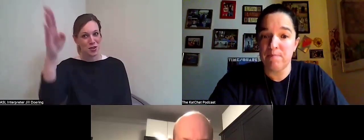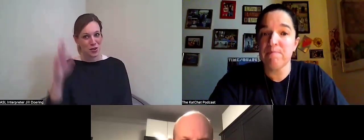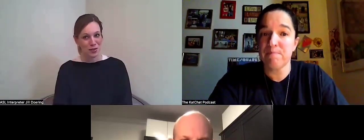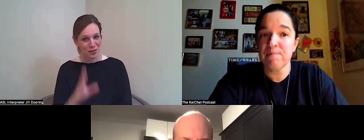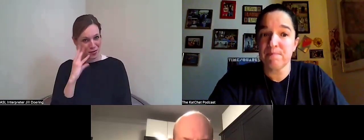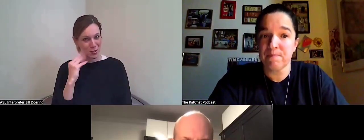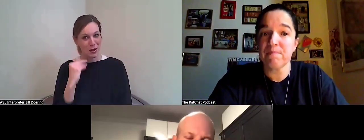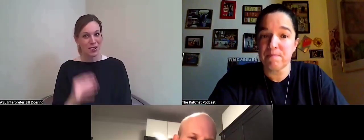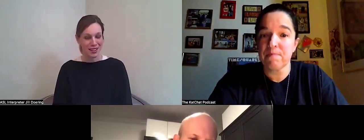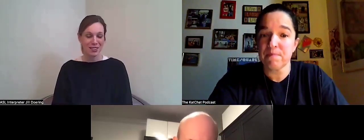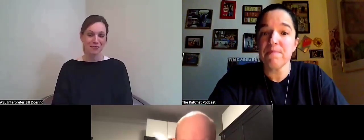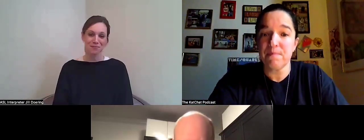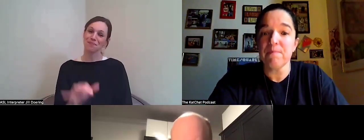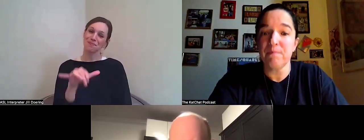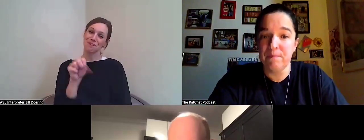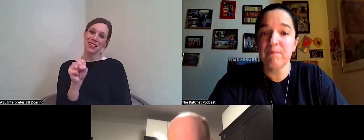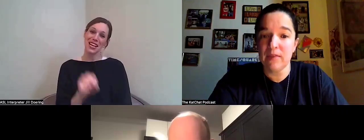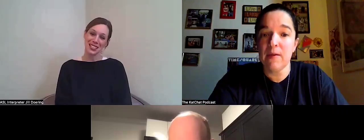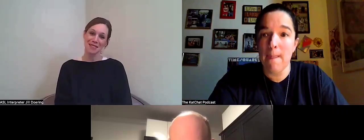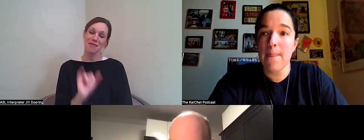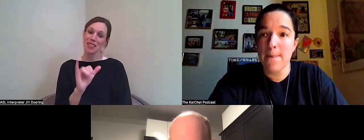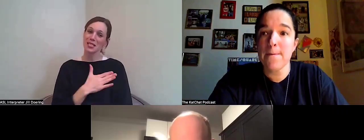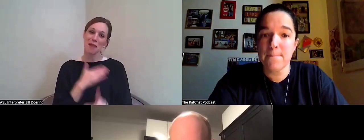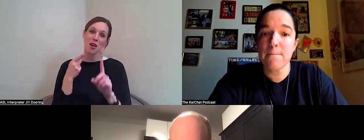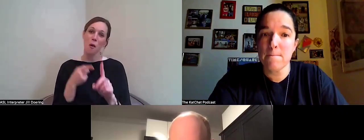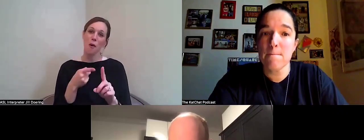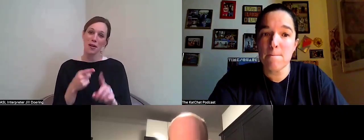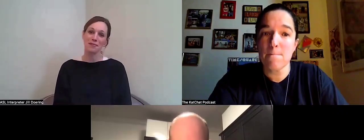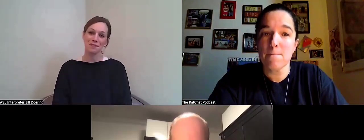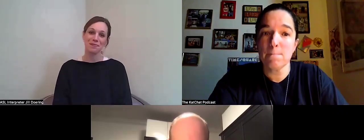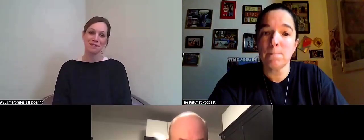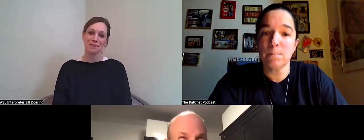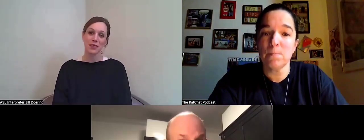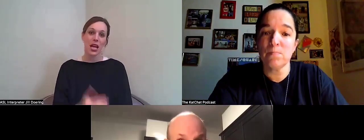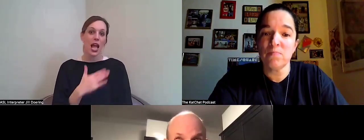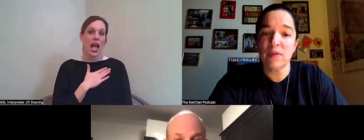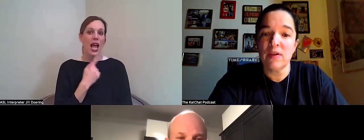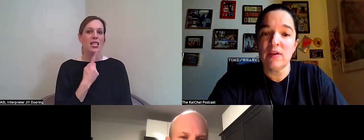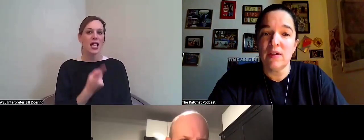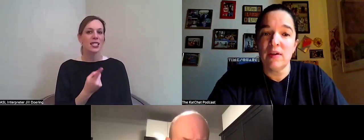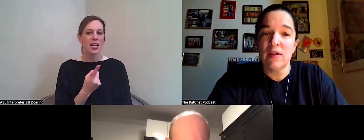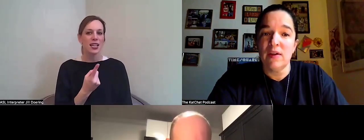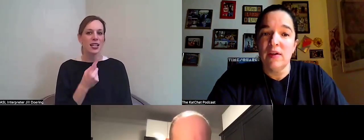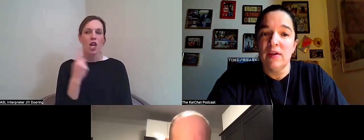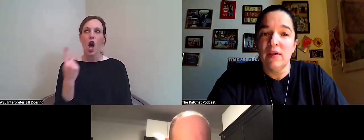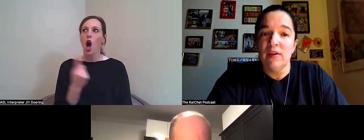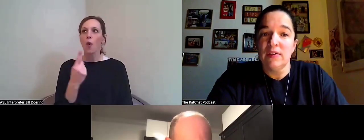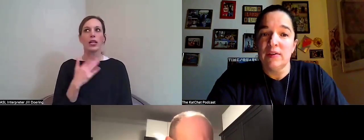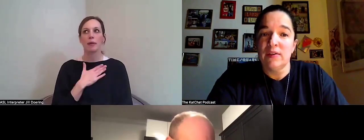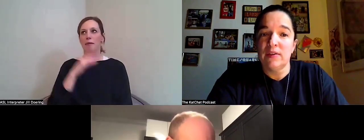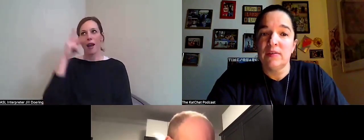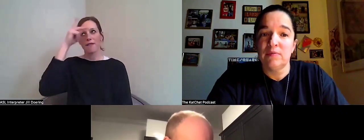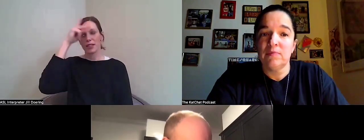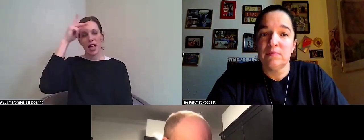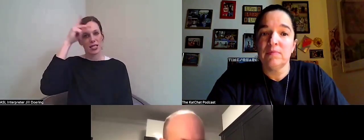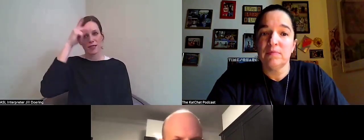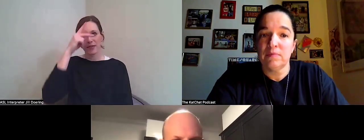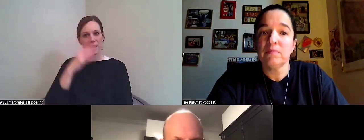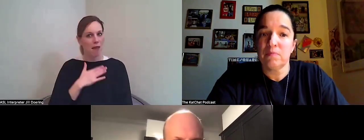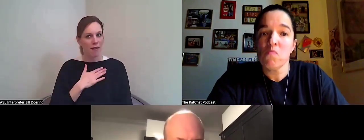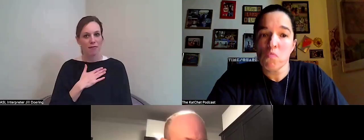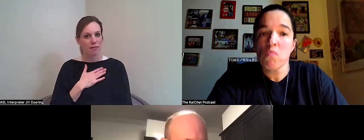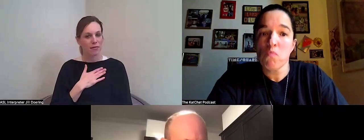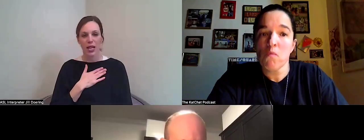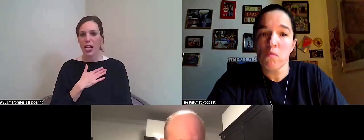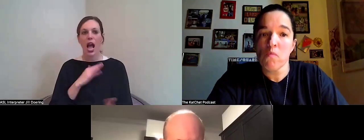experience. Yes. Yeah, that's my goal. As I said, it's always been my philosophy, and it's the way I